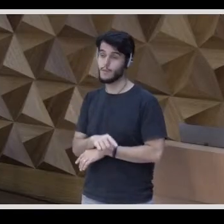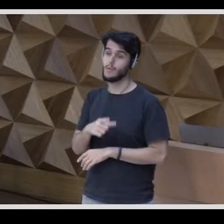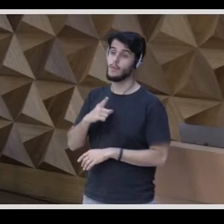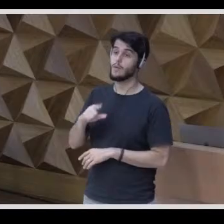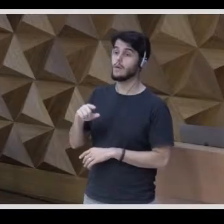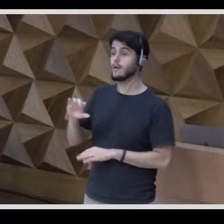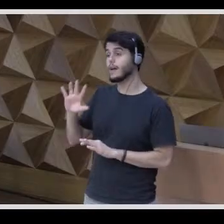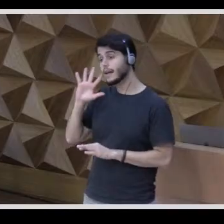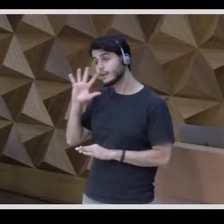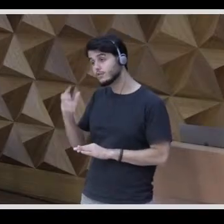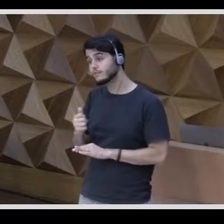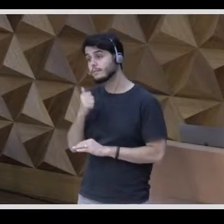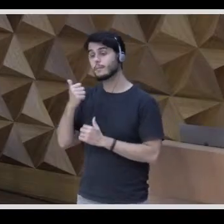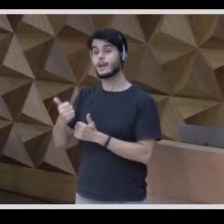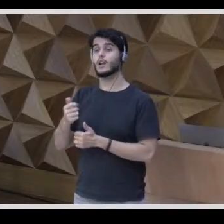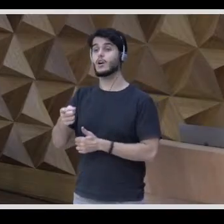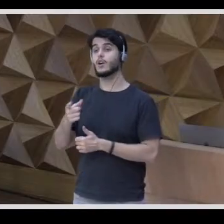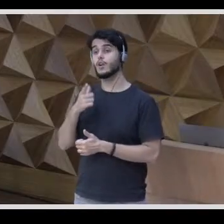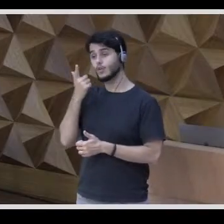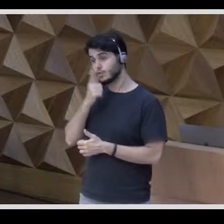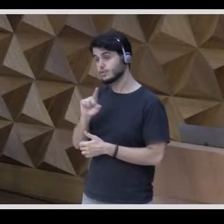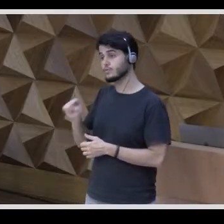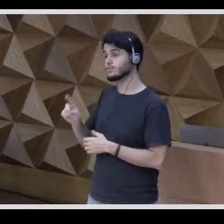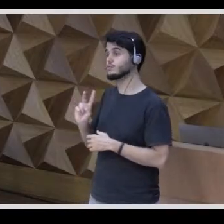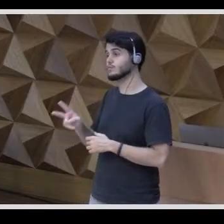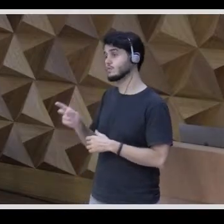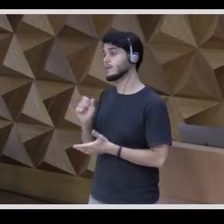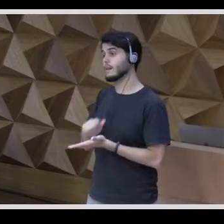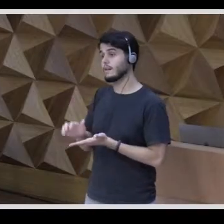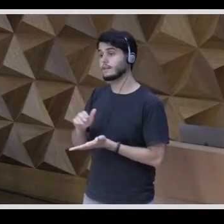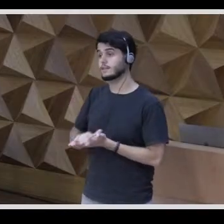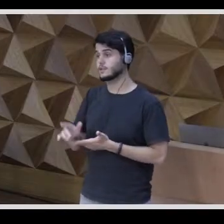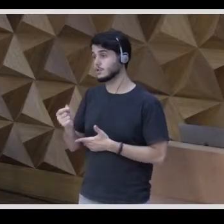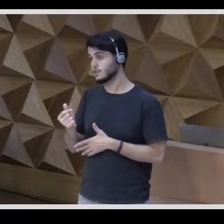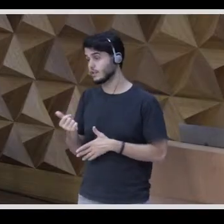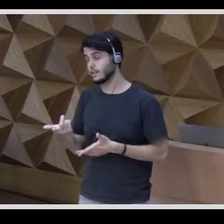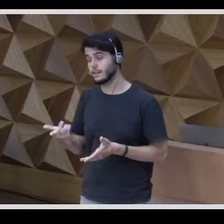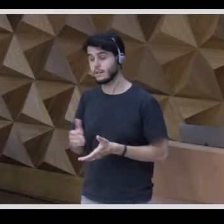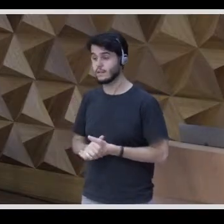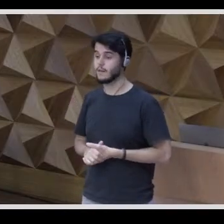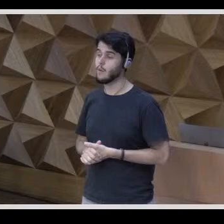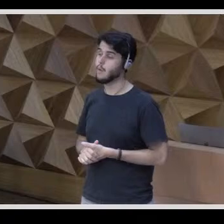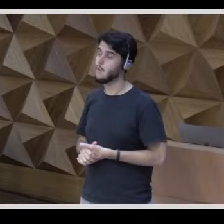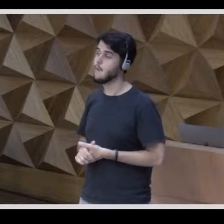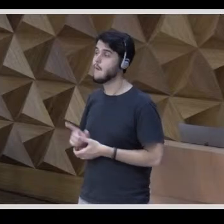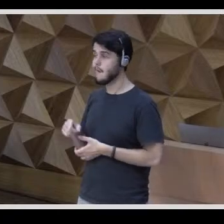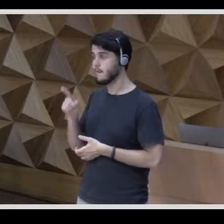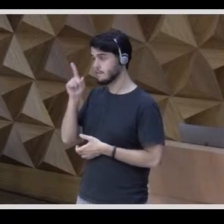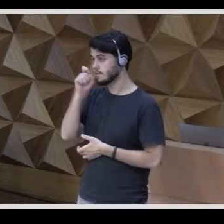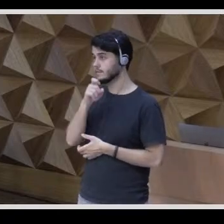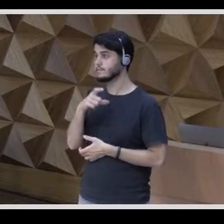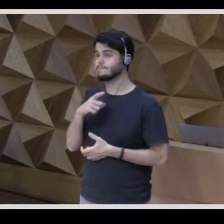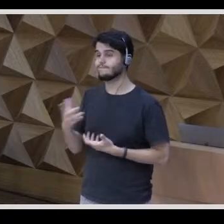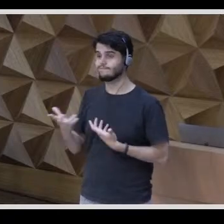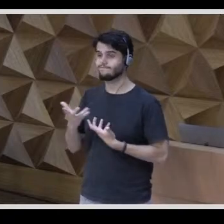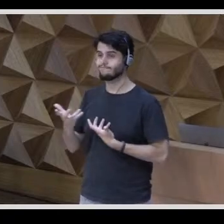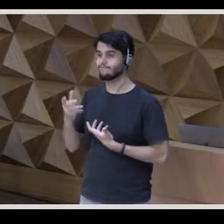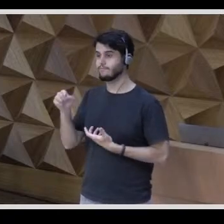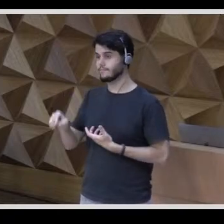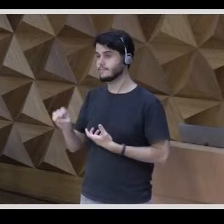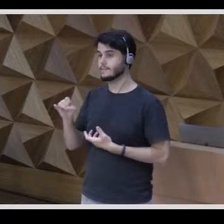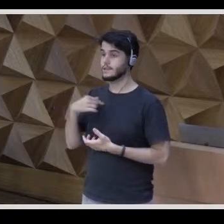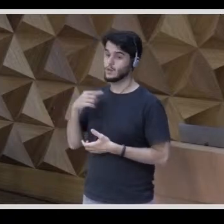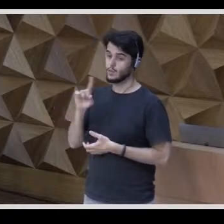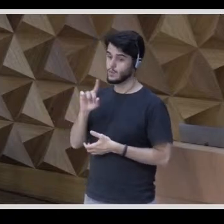money on. In niche markets, that can be really tricky. You know, it's a big commitment to say, you know, if I don't like my banking app, it's still a